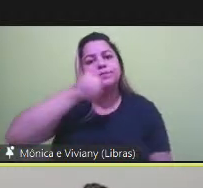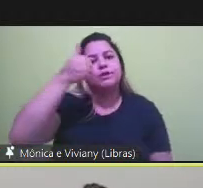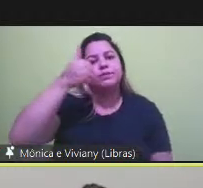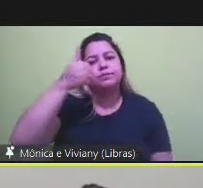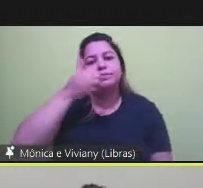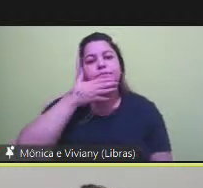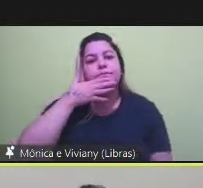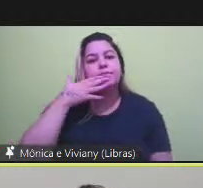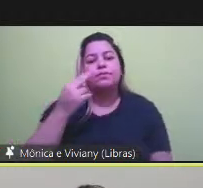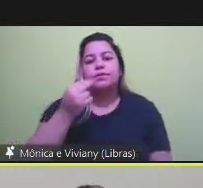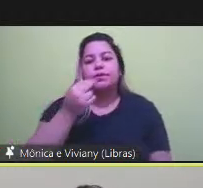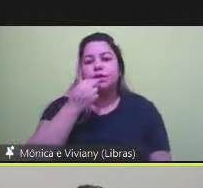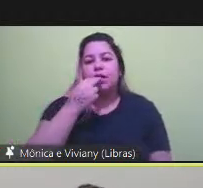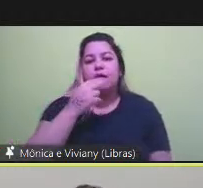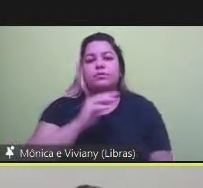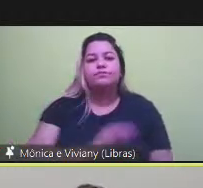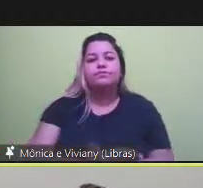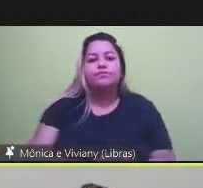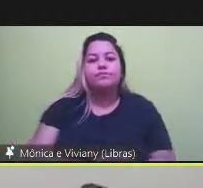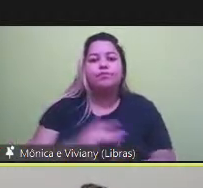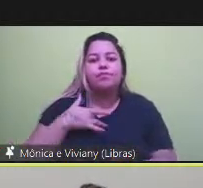policy for food and nutrition.